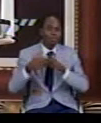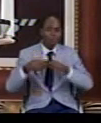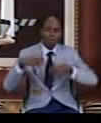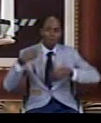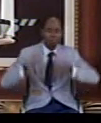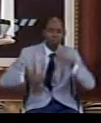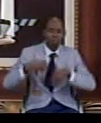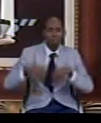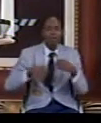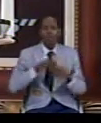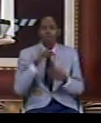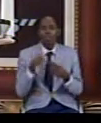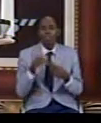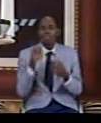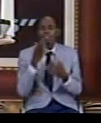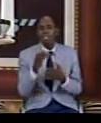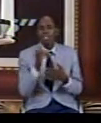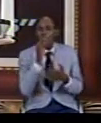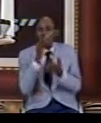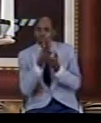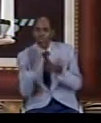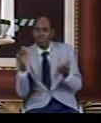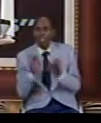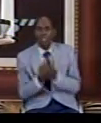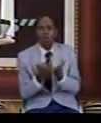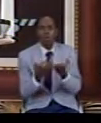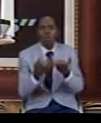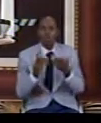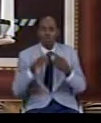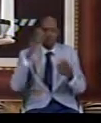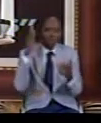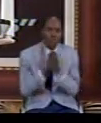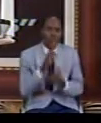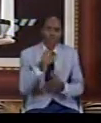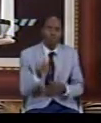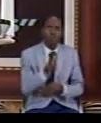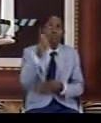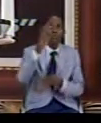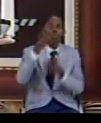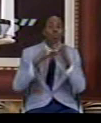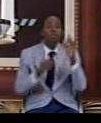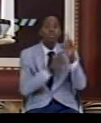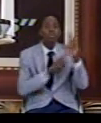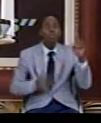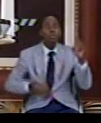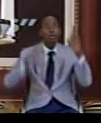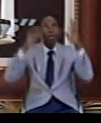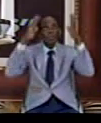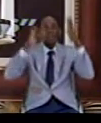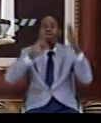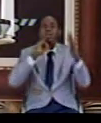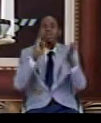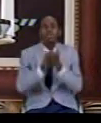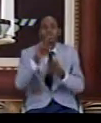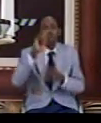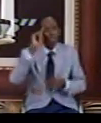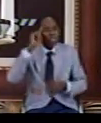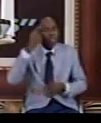there's something that wants to stop your journey, what the Lord is expecting is to think of your